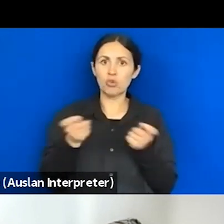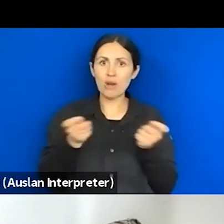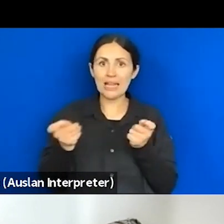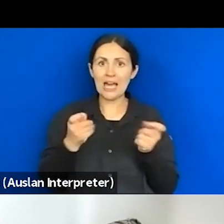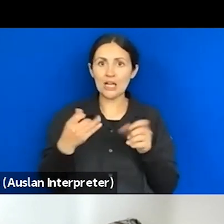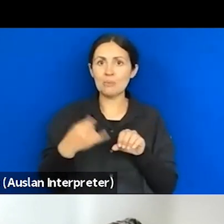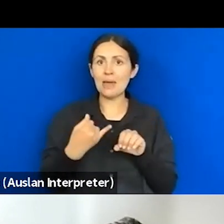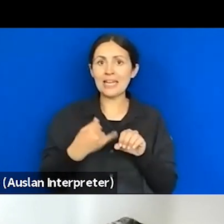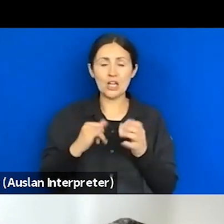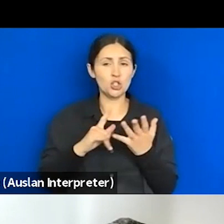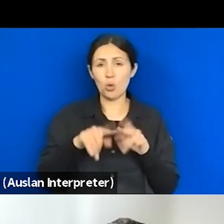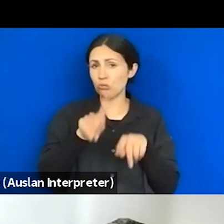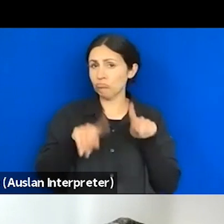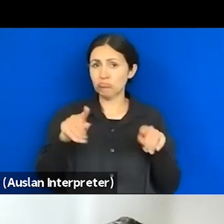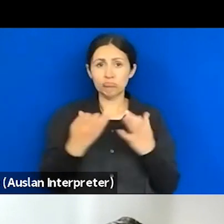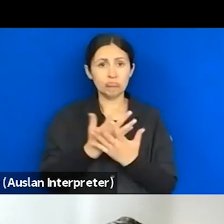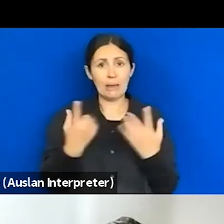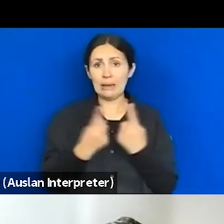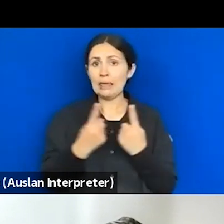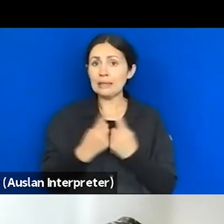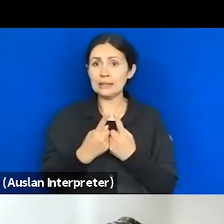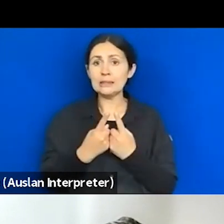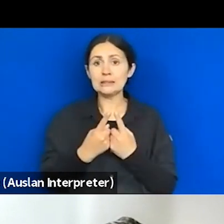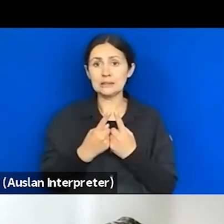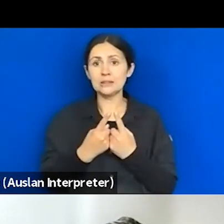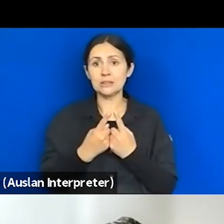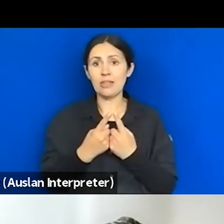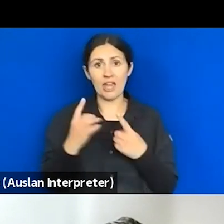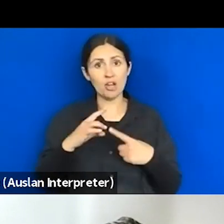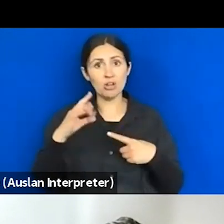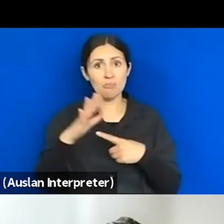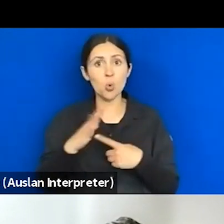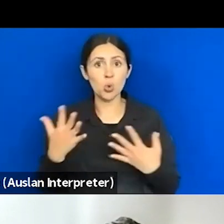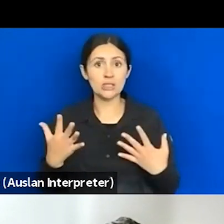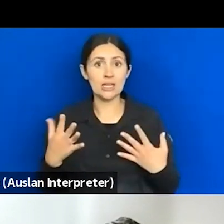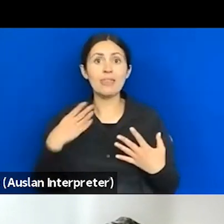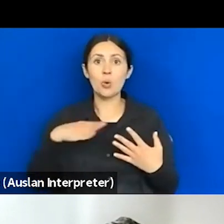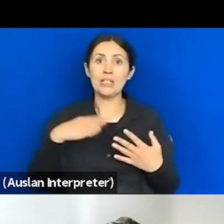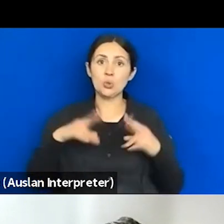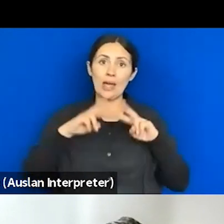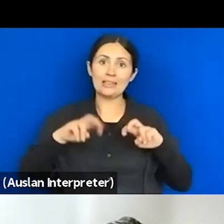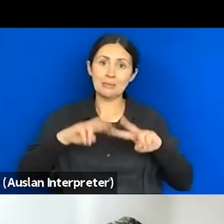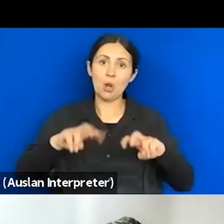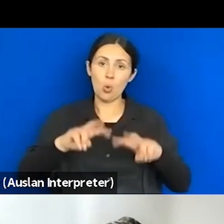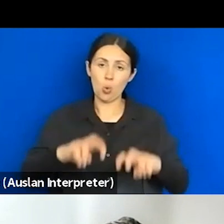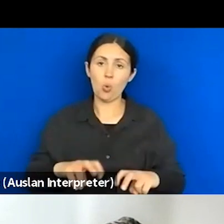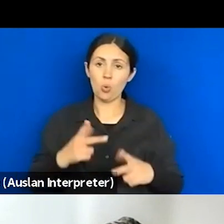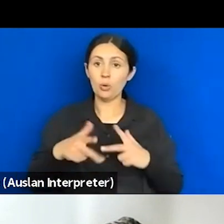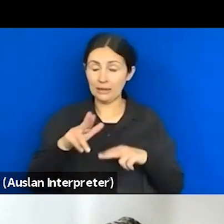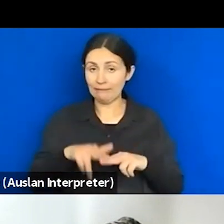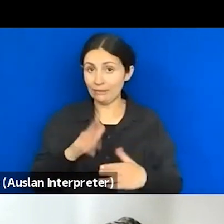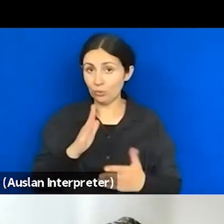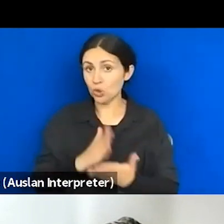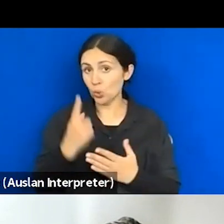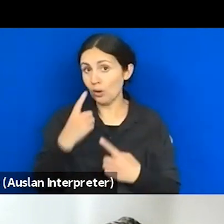there's a whole range of kind of regulatory and translational aspects that we need to explore, even if we do find positive